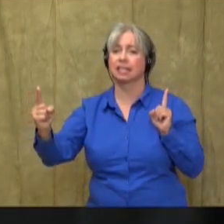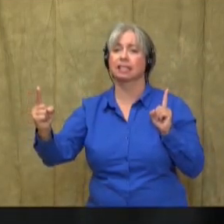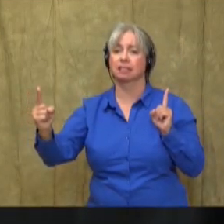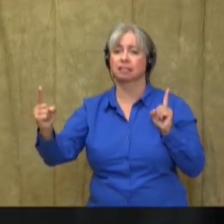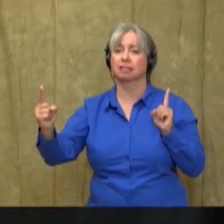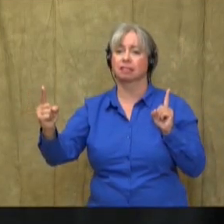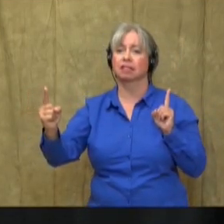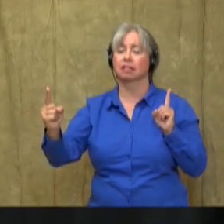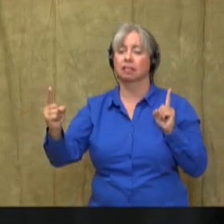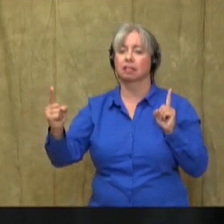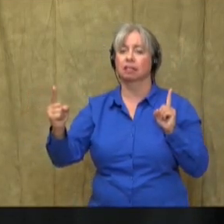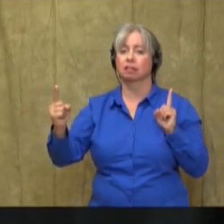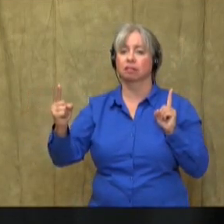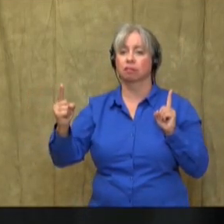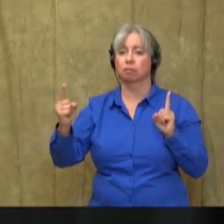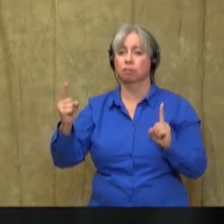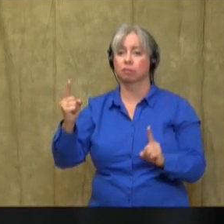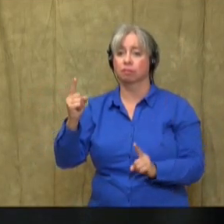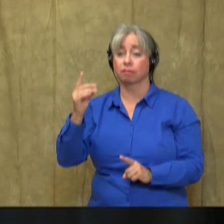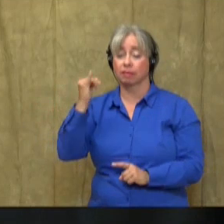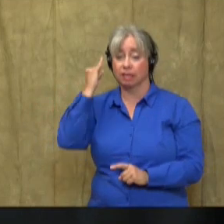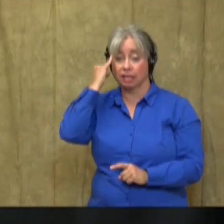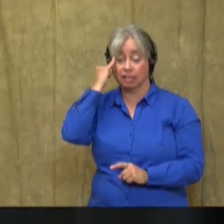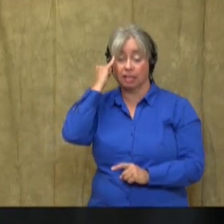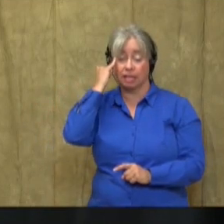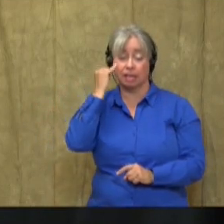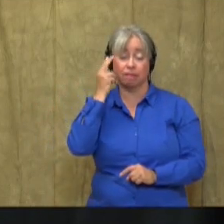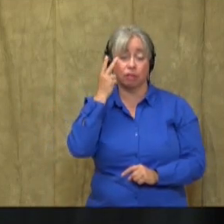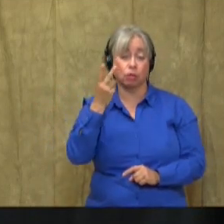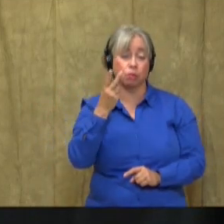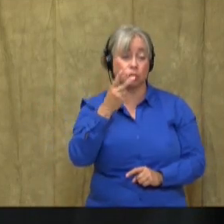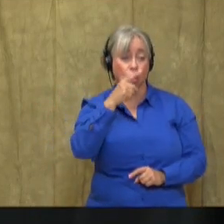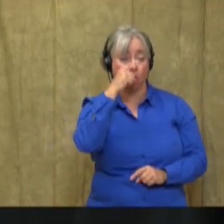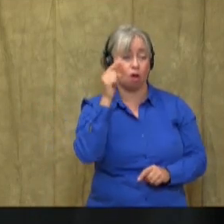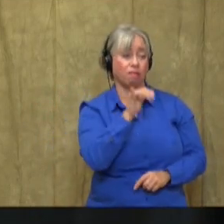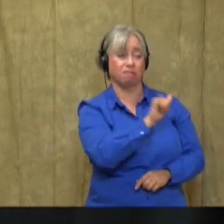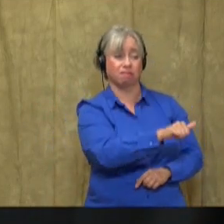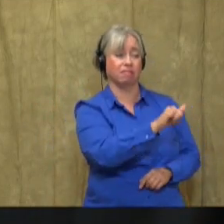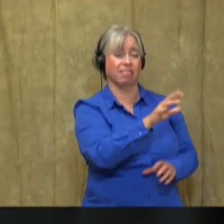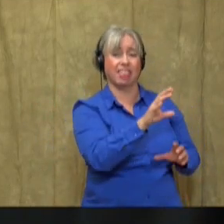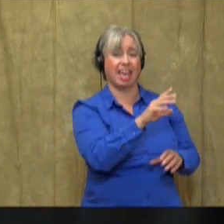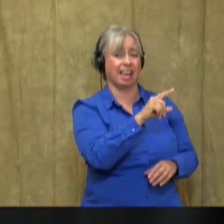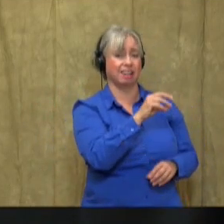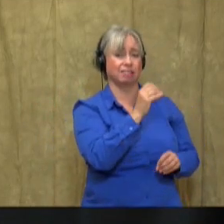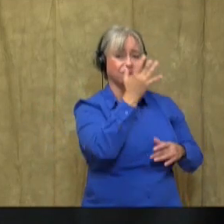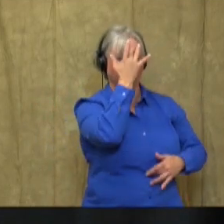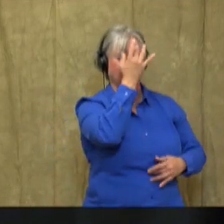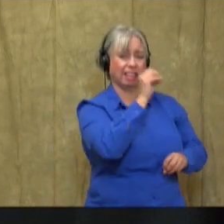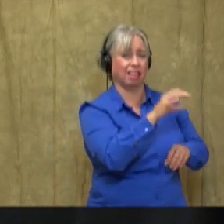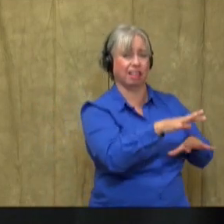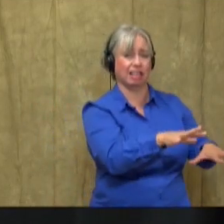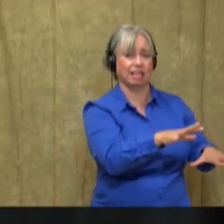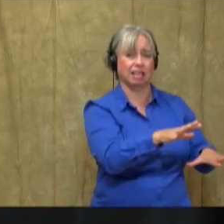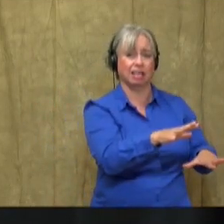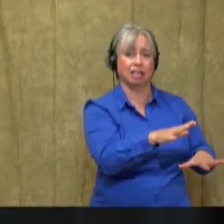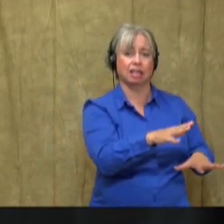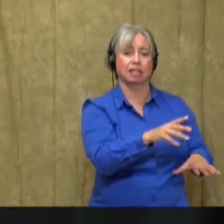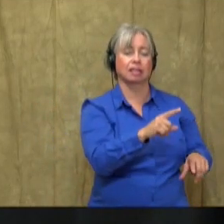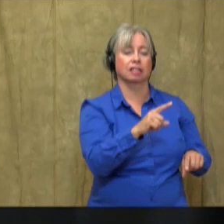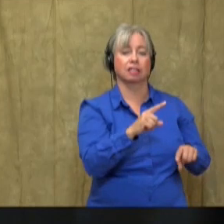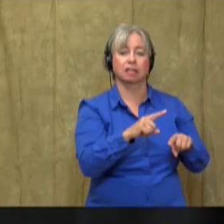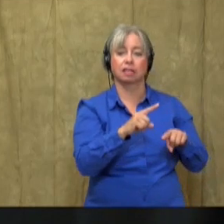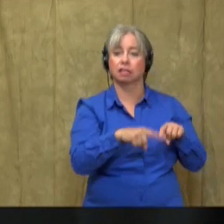more of that willingly if you saw what the Black Plague looked like. Sometimes it being invisible is a little